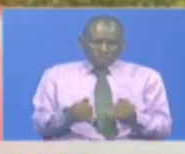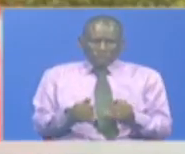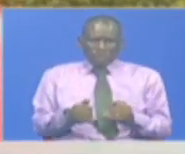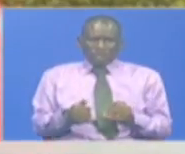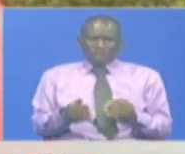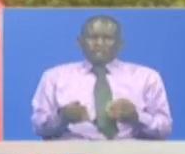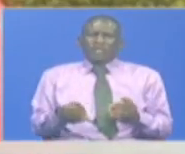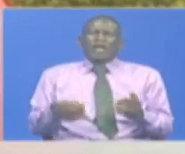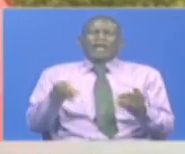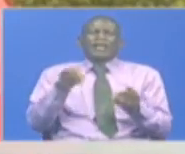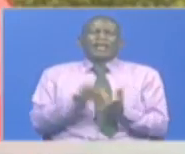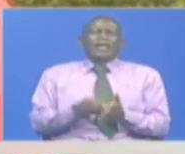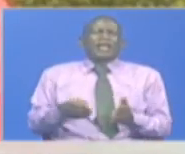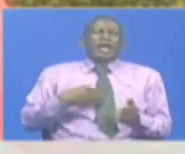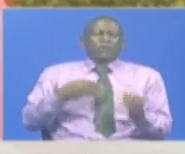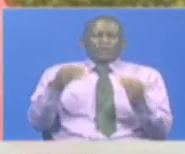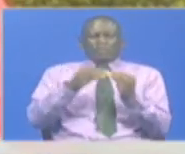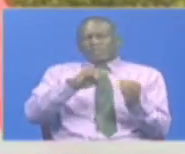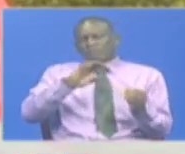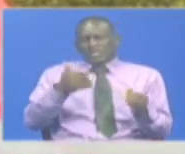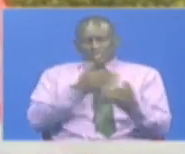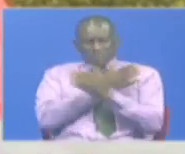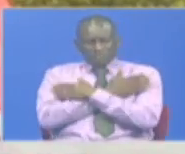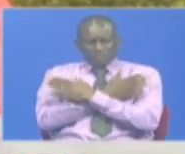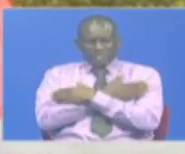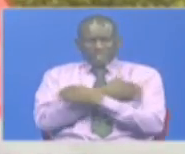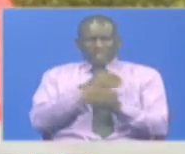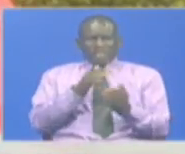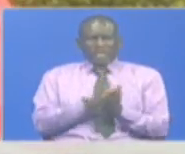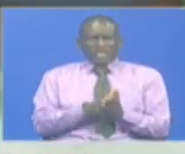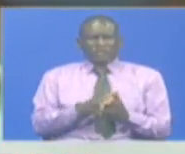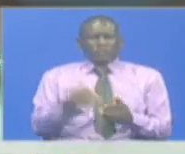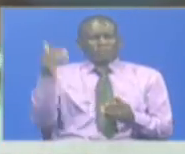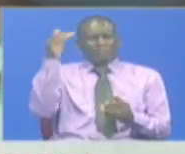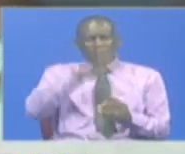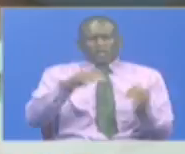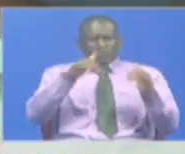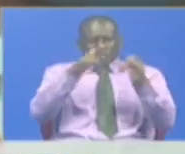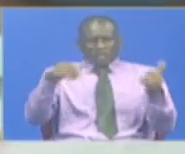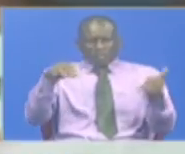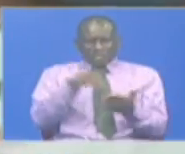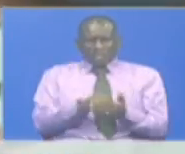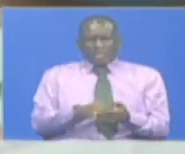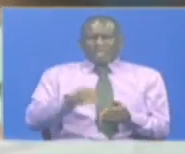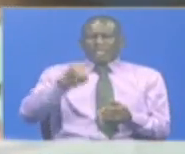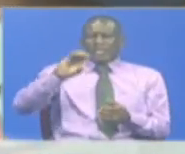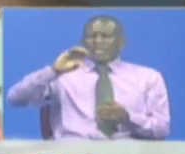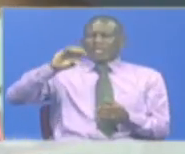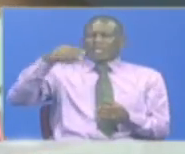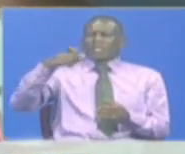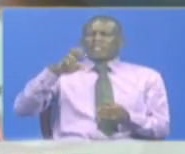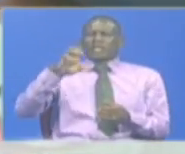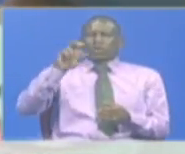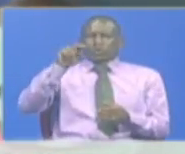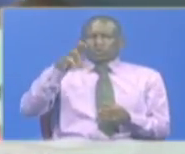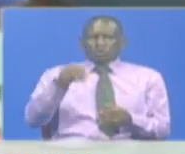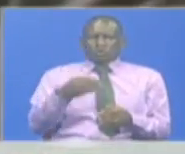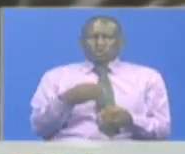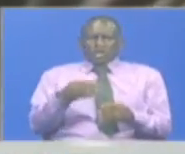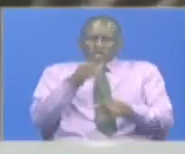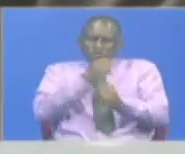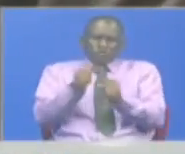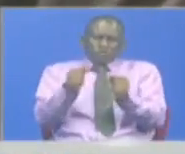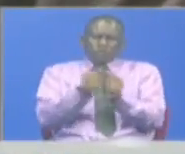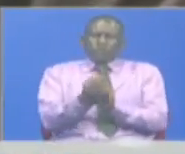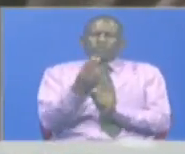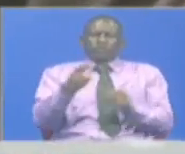na wenzangu na tutaenda tutarudi kambi. Lawrence Cherono is currently tied with two Ethiopians as